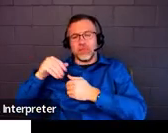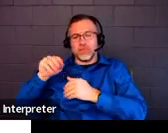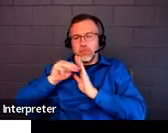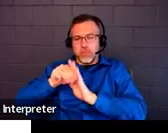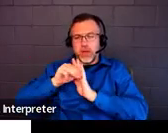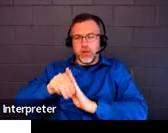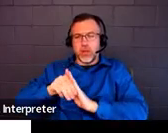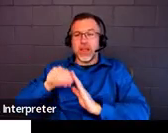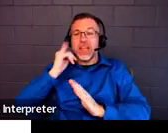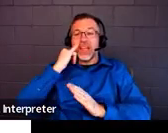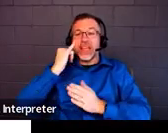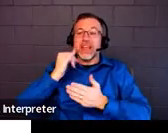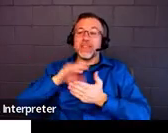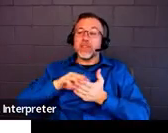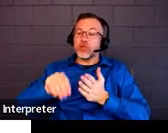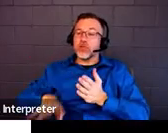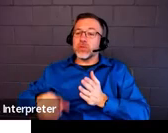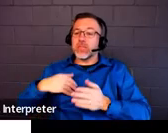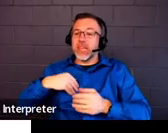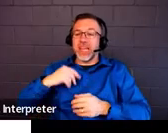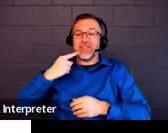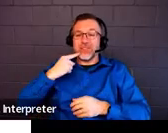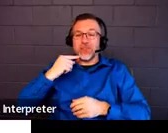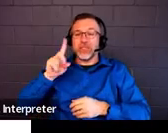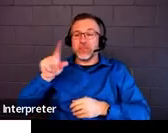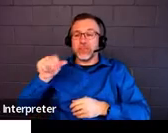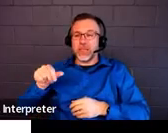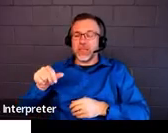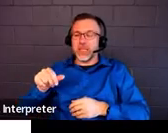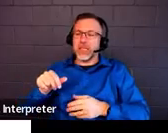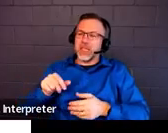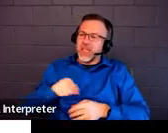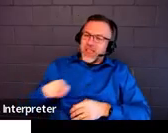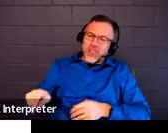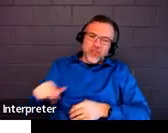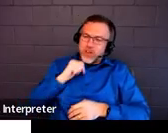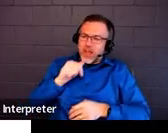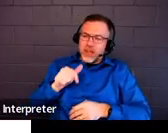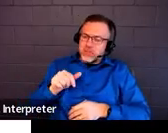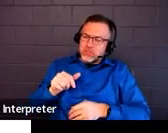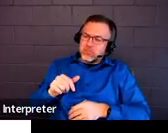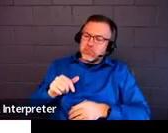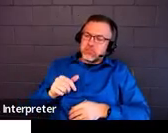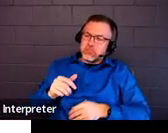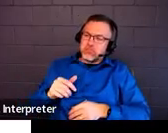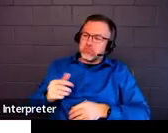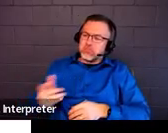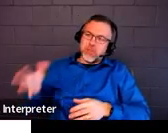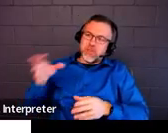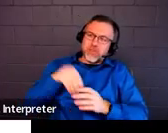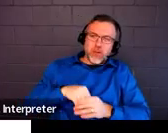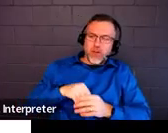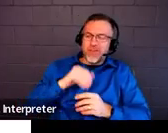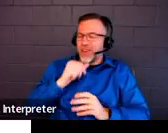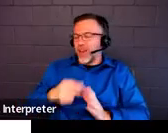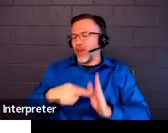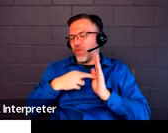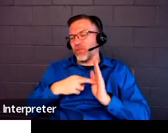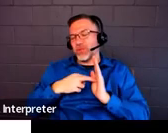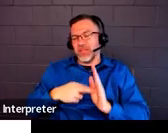disabilities are not participating, they are not being represented in accountability, and that is an equity